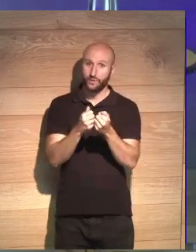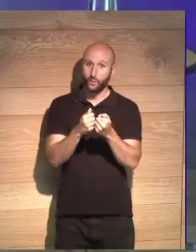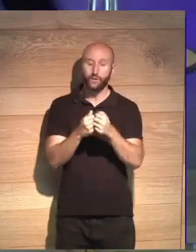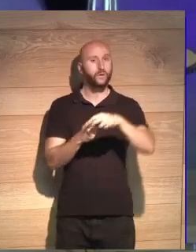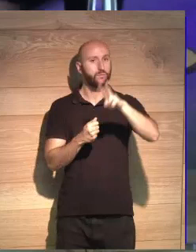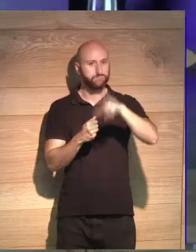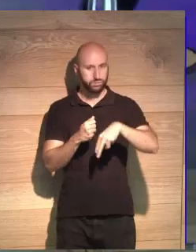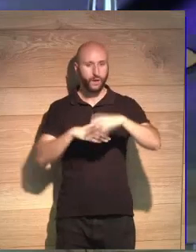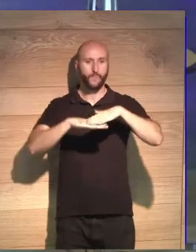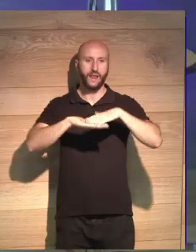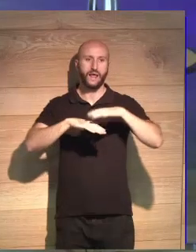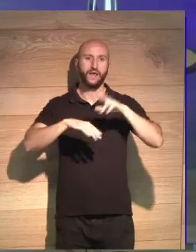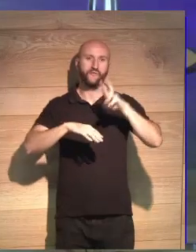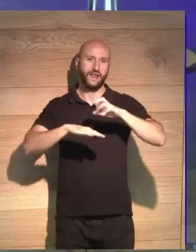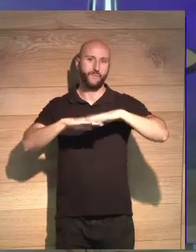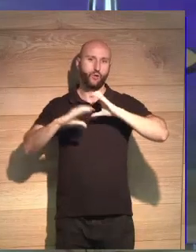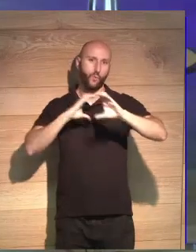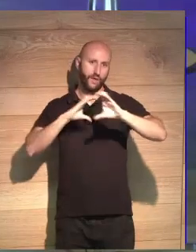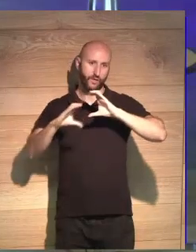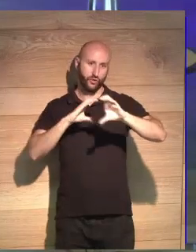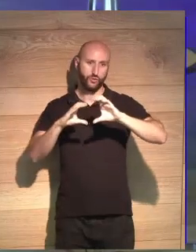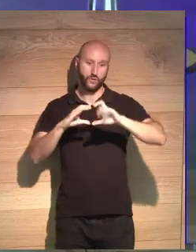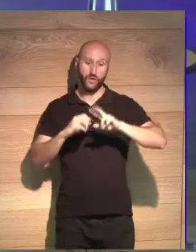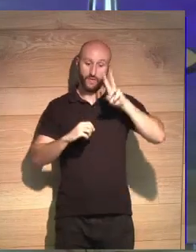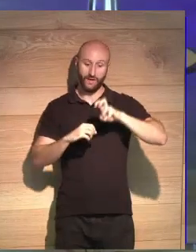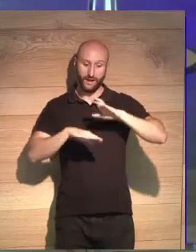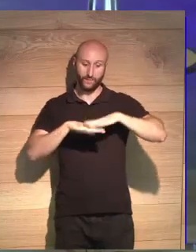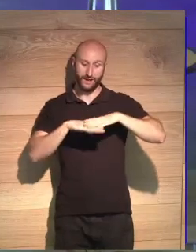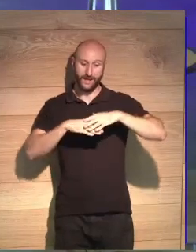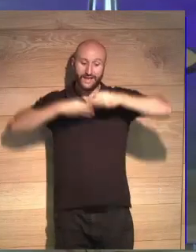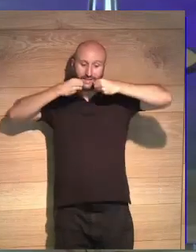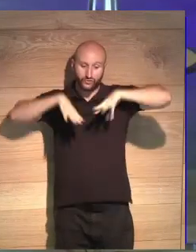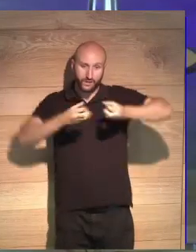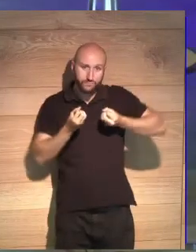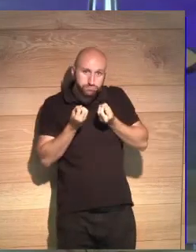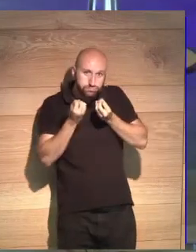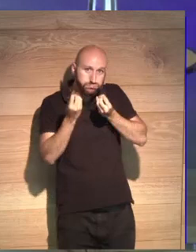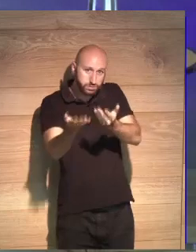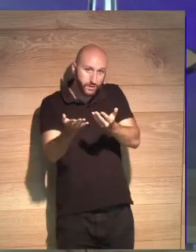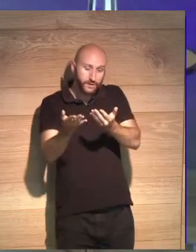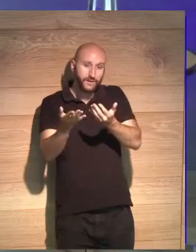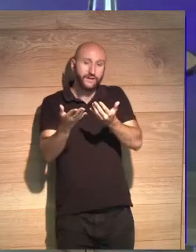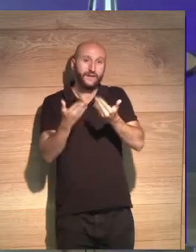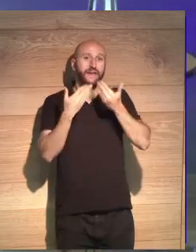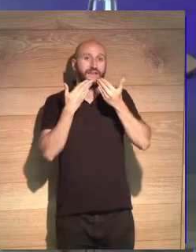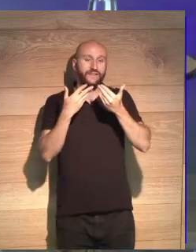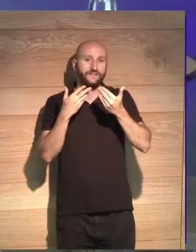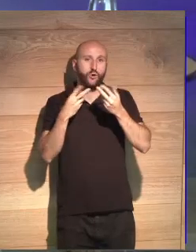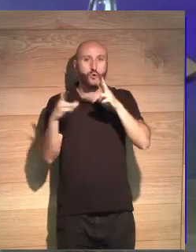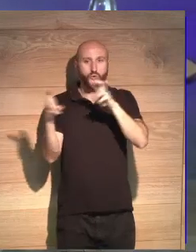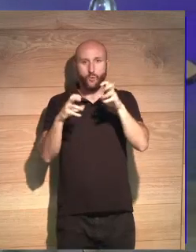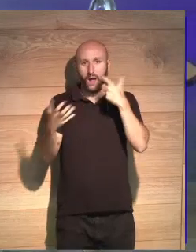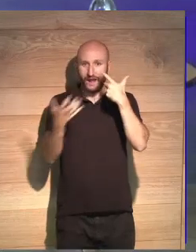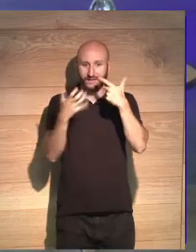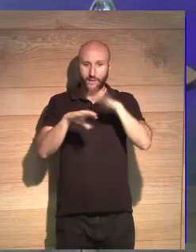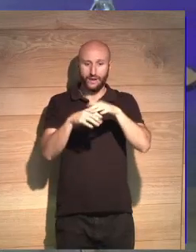Well, video games are a channel of communication that we use to tell stories through a new channel,